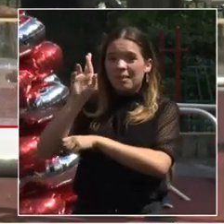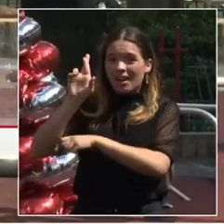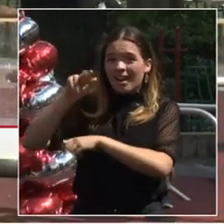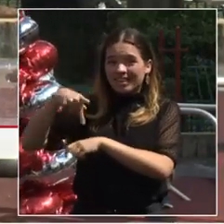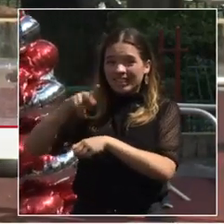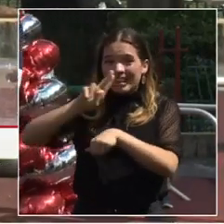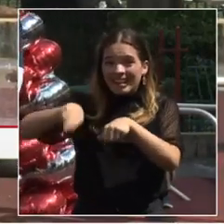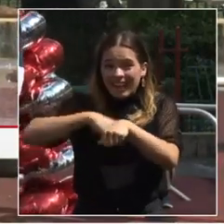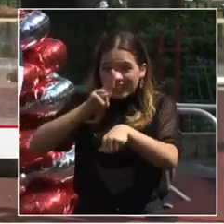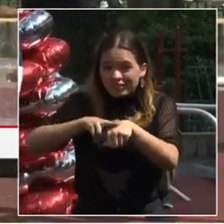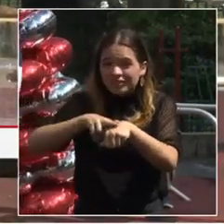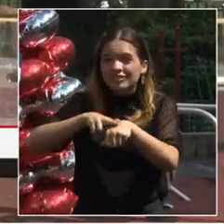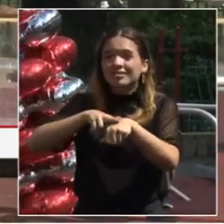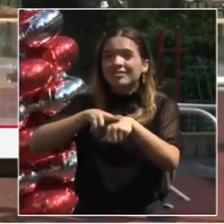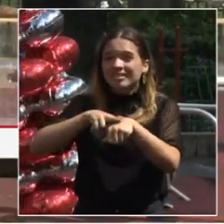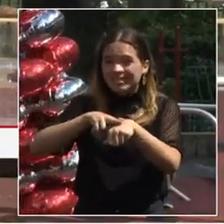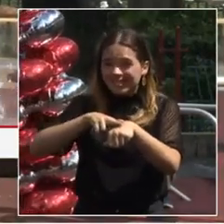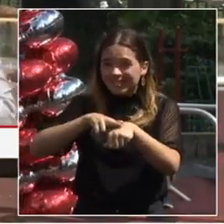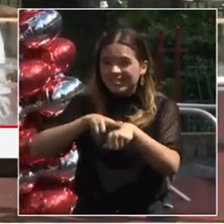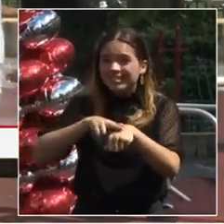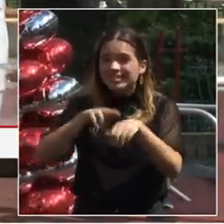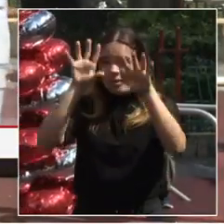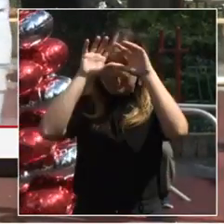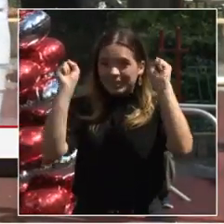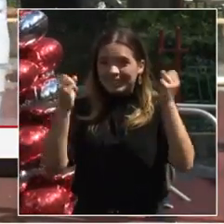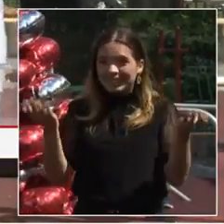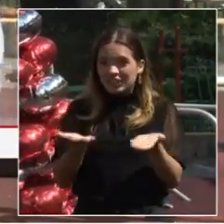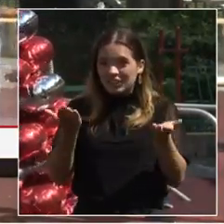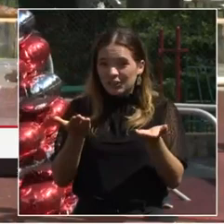right here in the Lamont community of Ward 4.